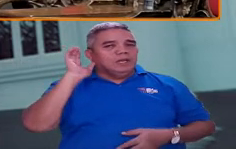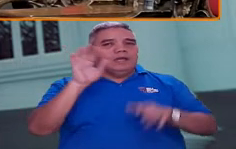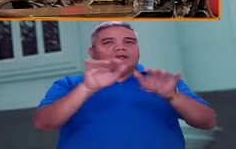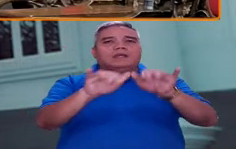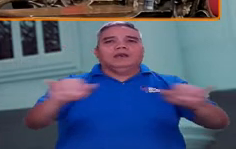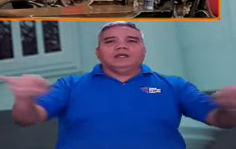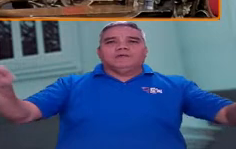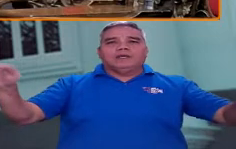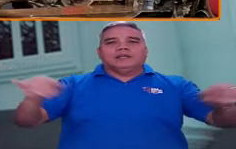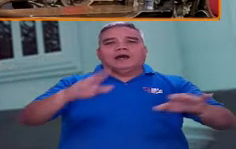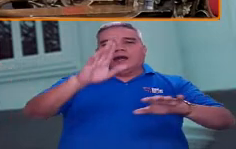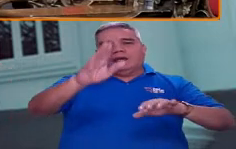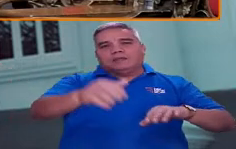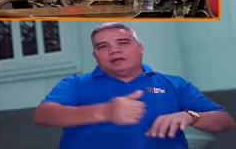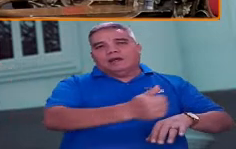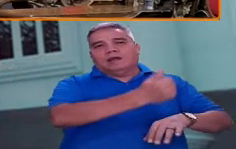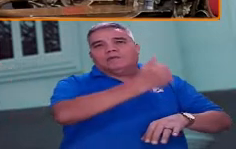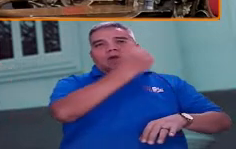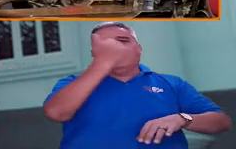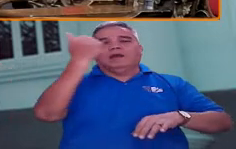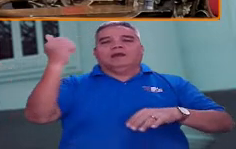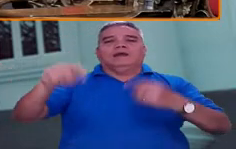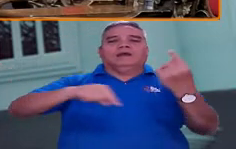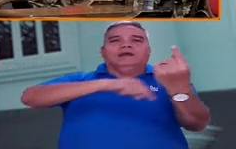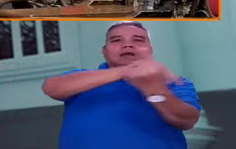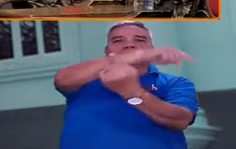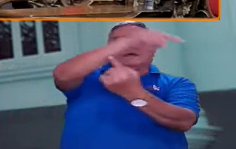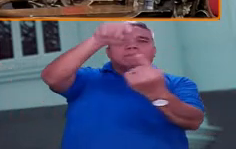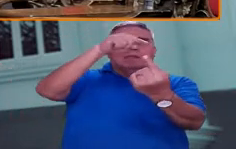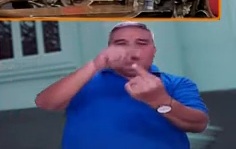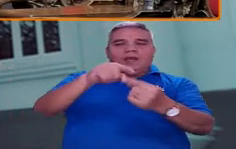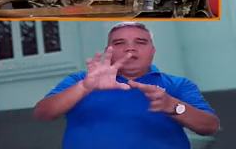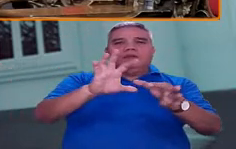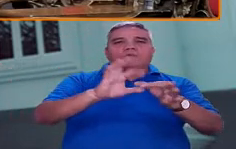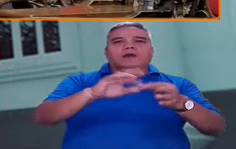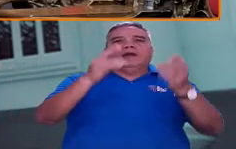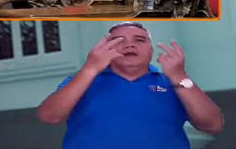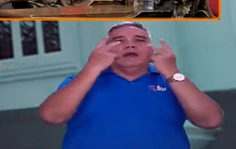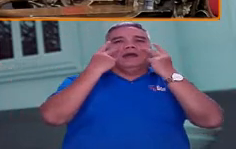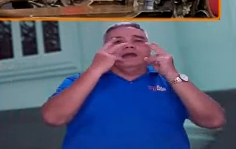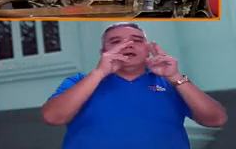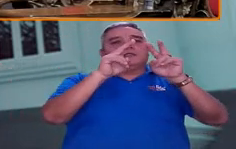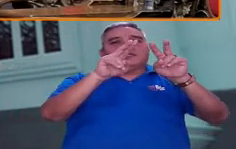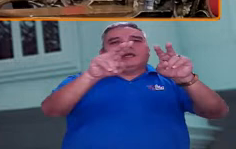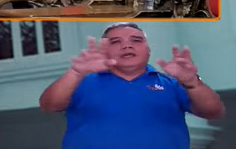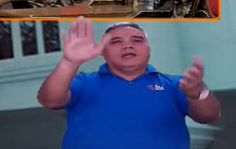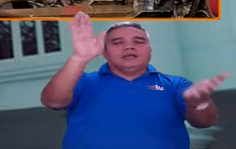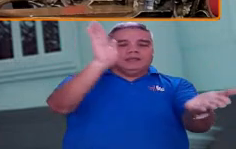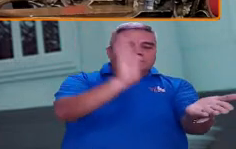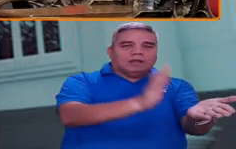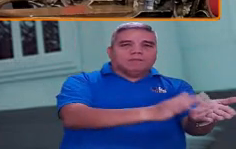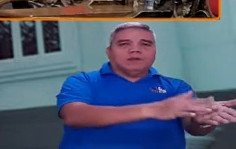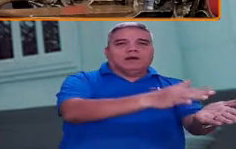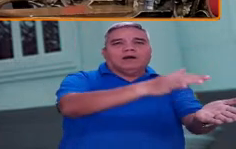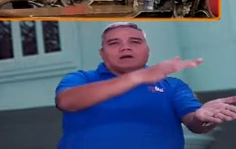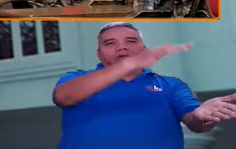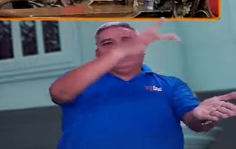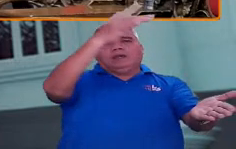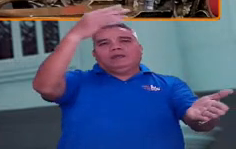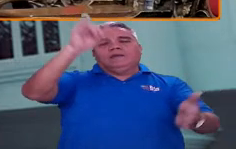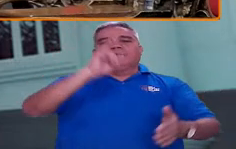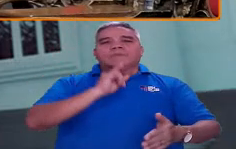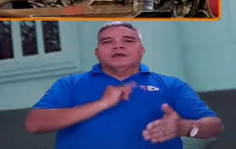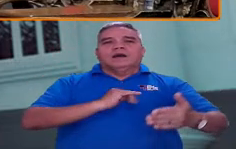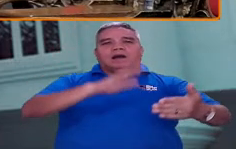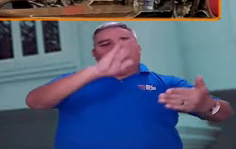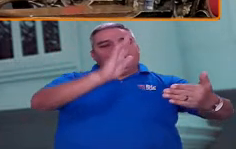to hear it like the rest. And when in scenes of